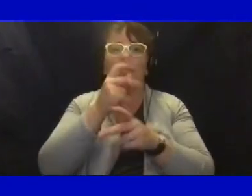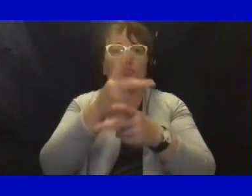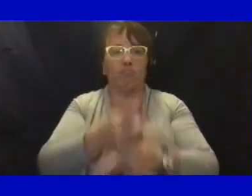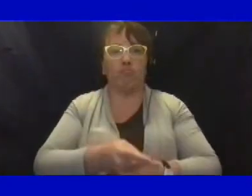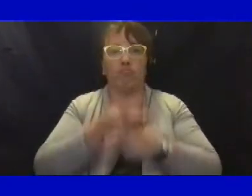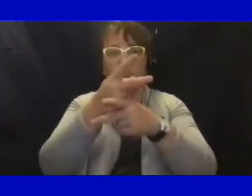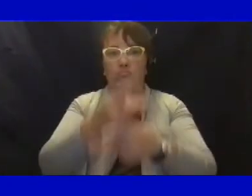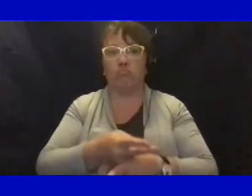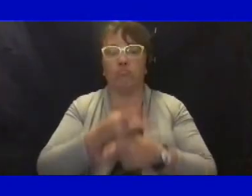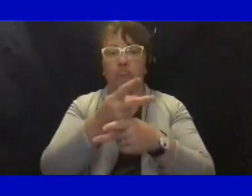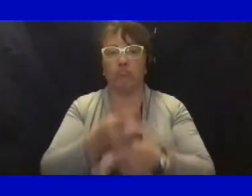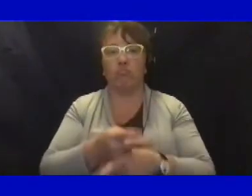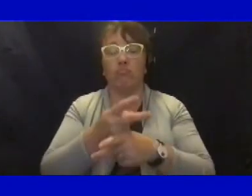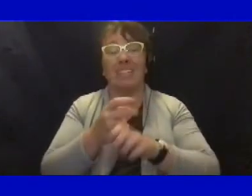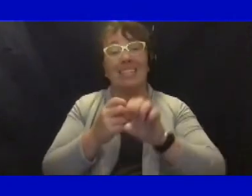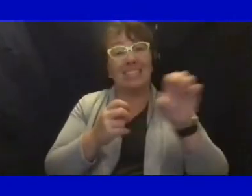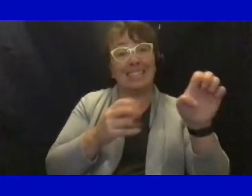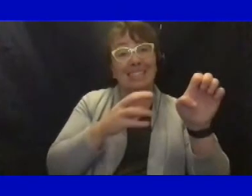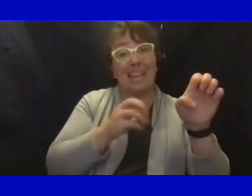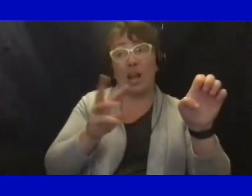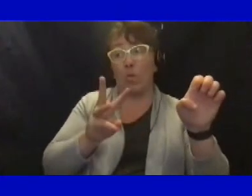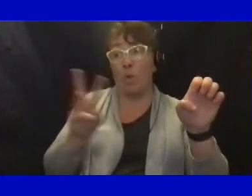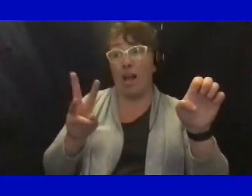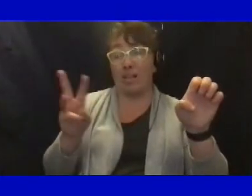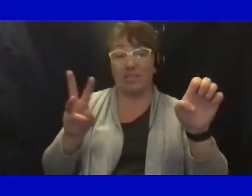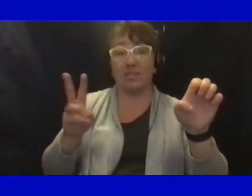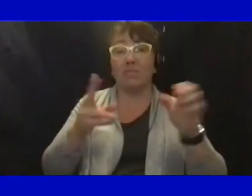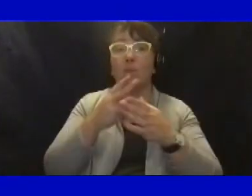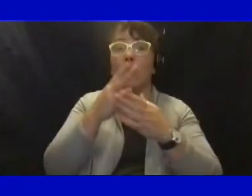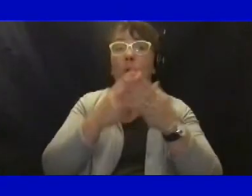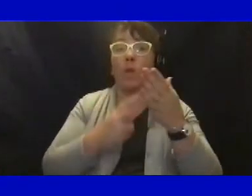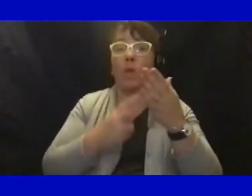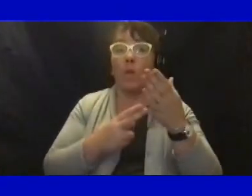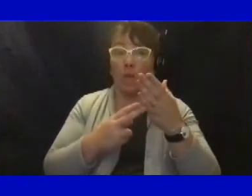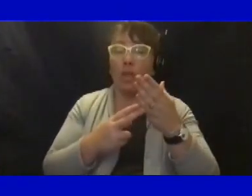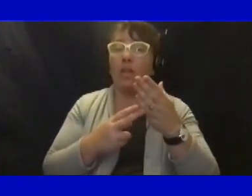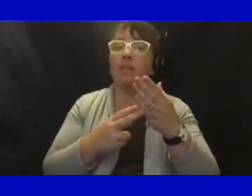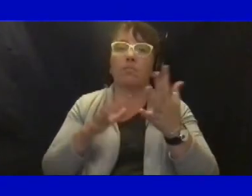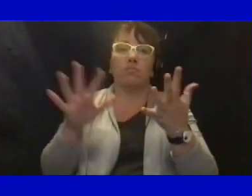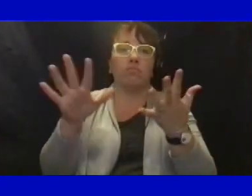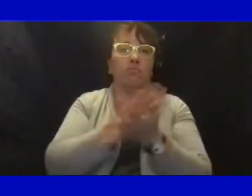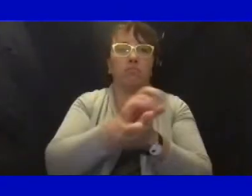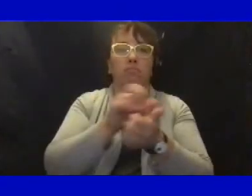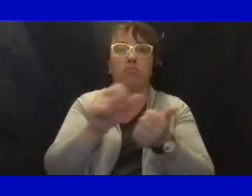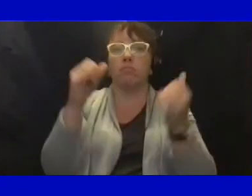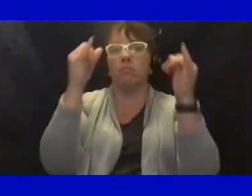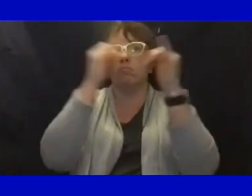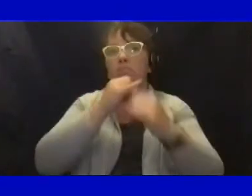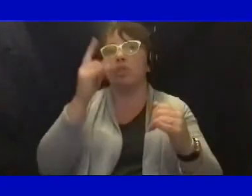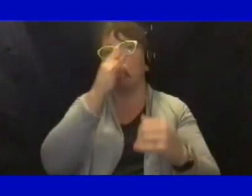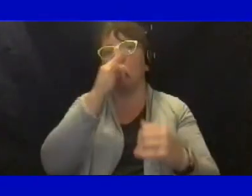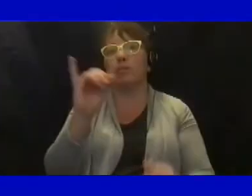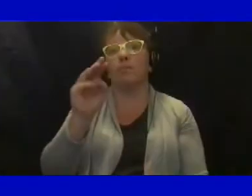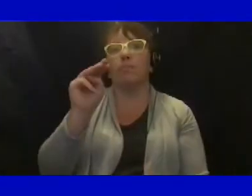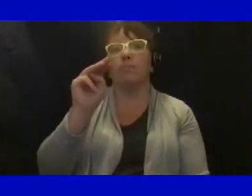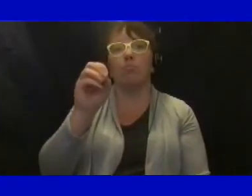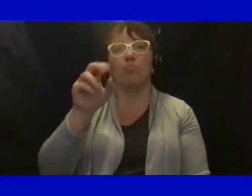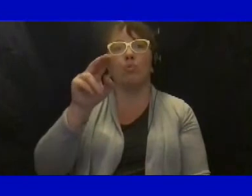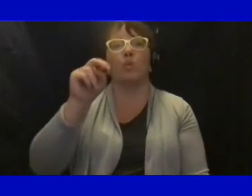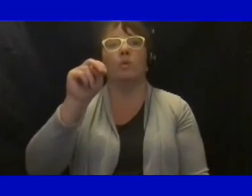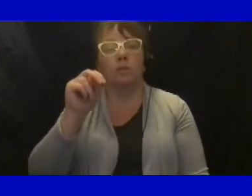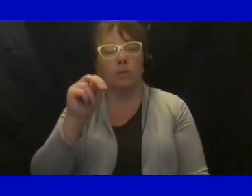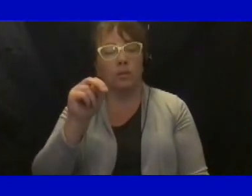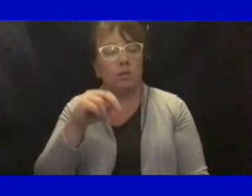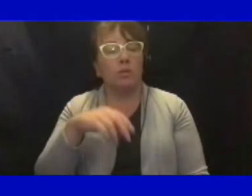west Myers Canyon are completely devastated. It's a moonscape. Once we give the warning, we're going to have deputies going up into